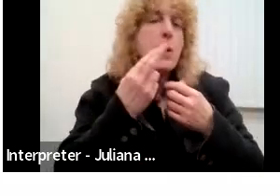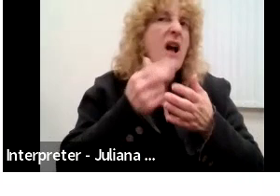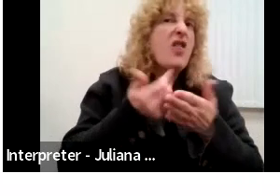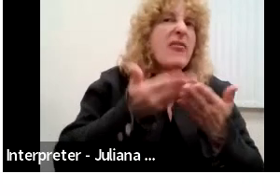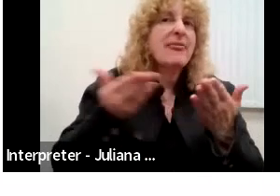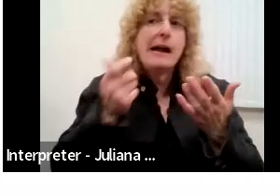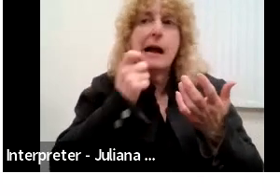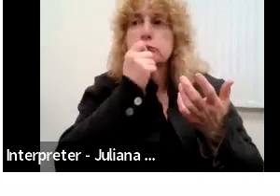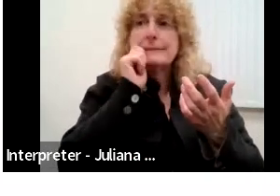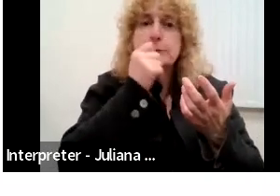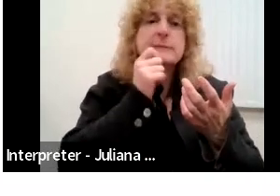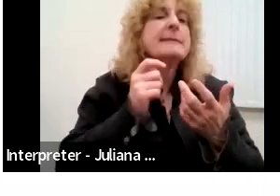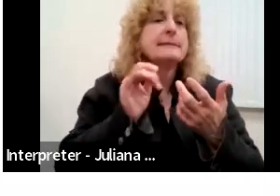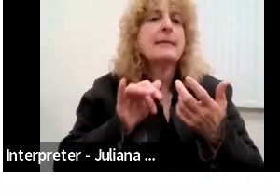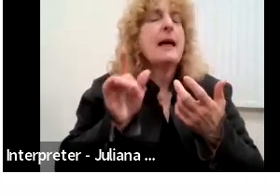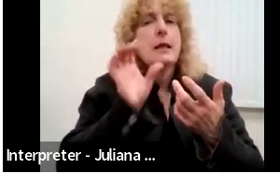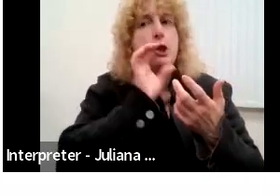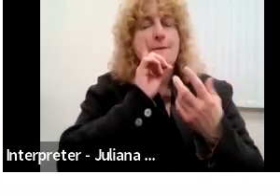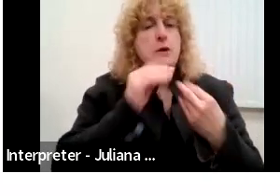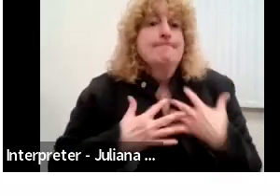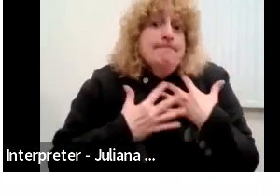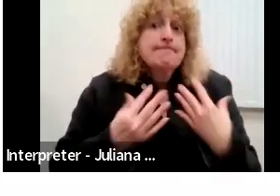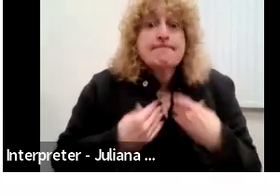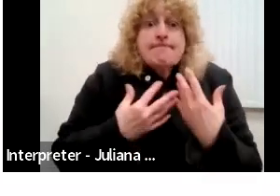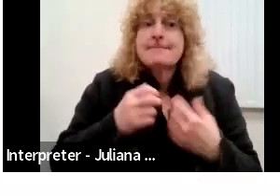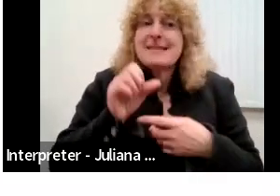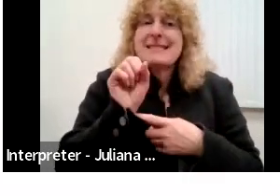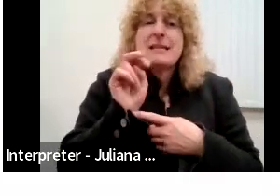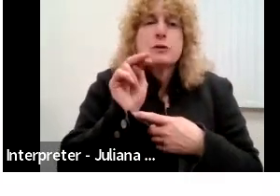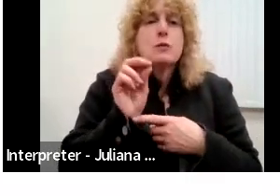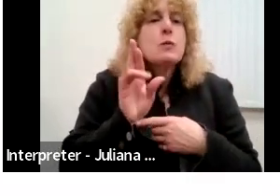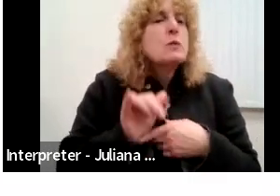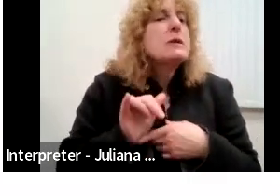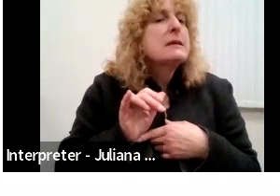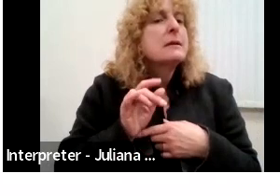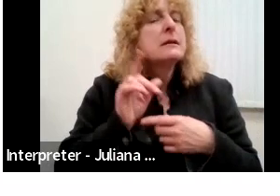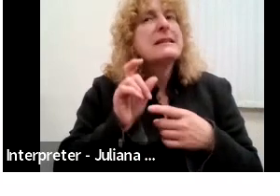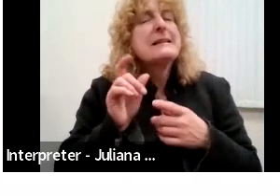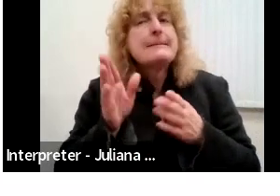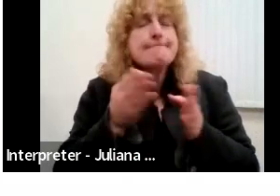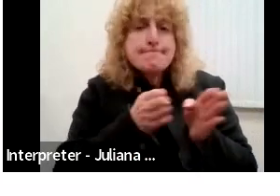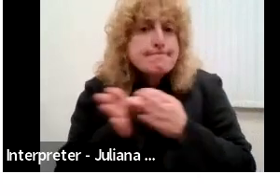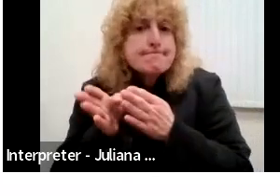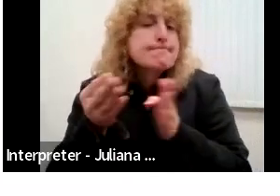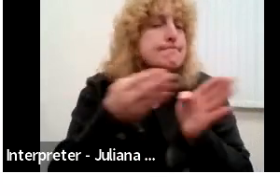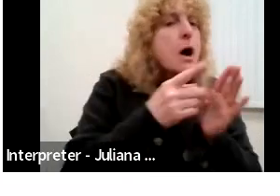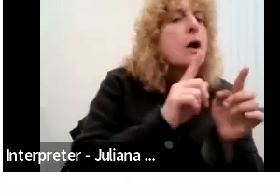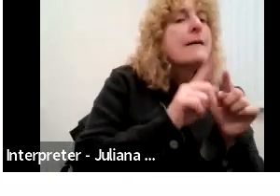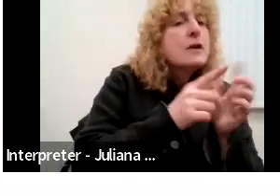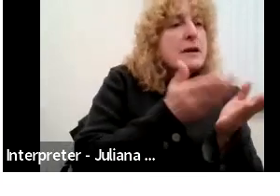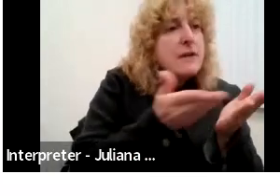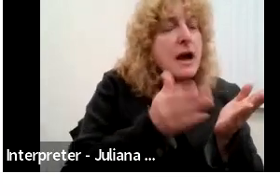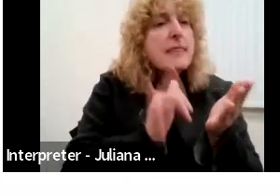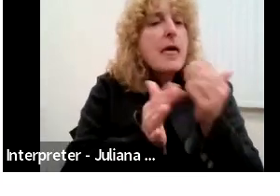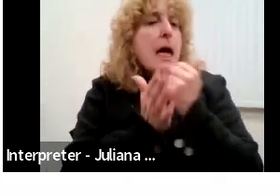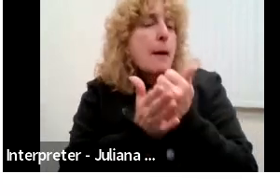So again, that's that redirection, figuring out like, okay, these are different devices that can help because you